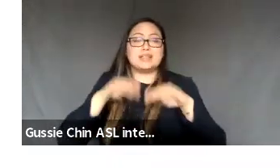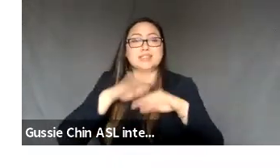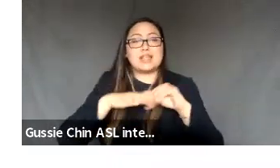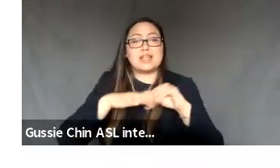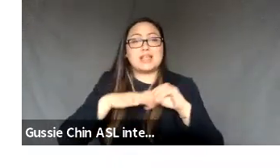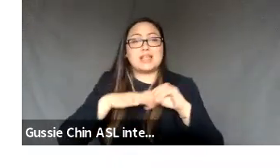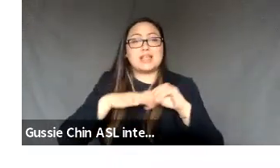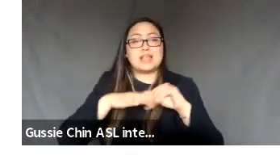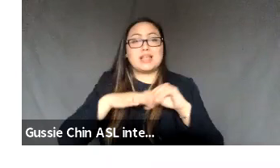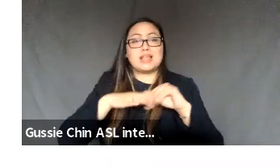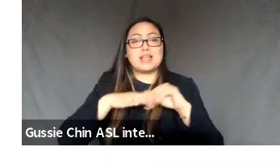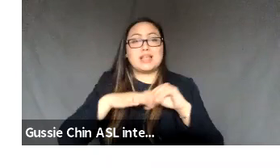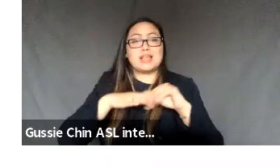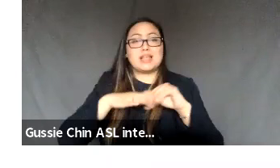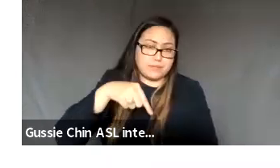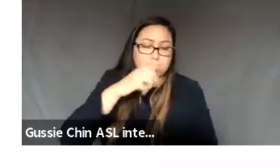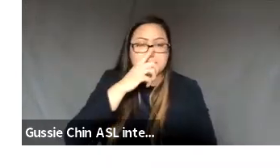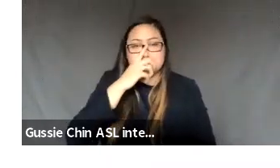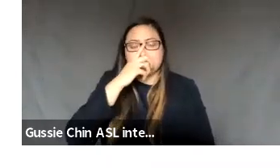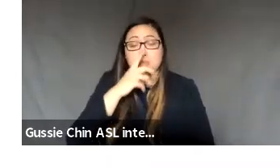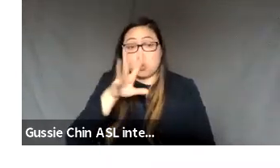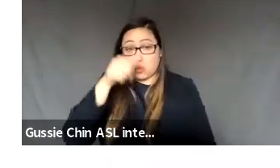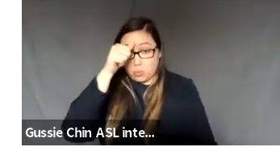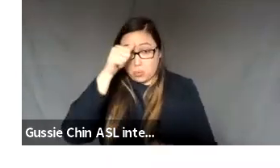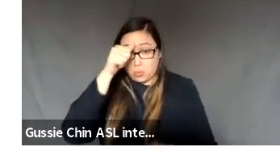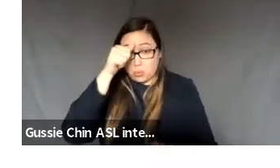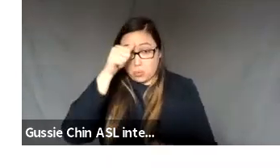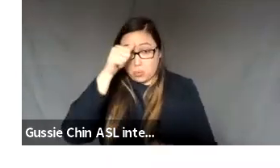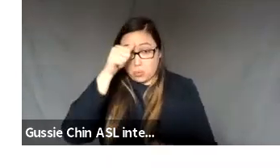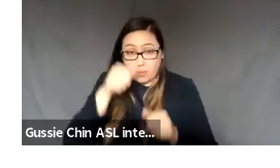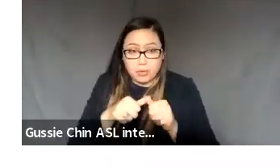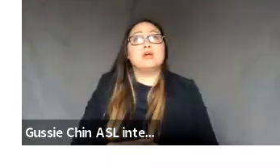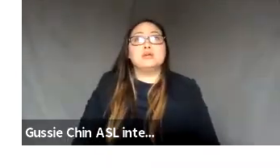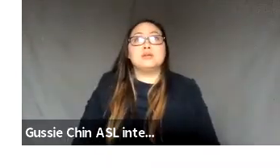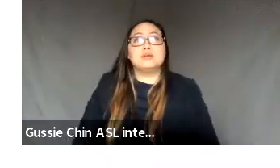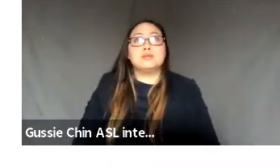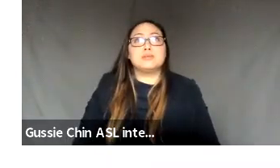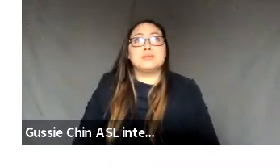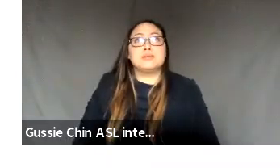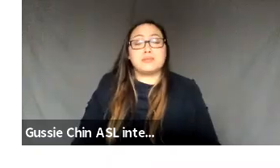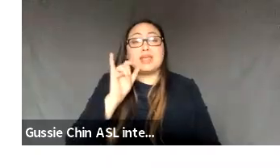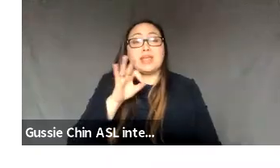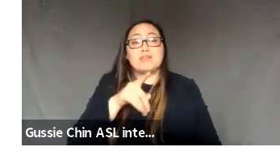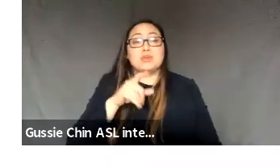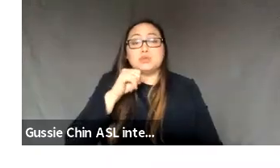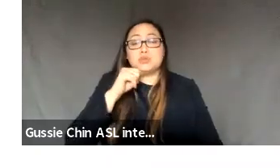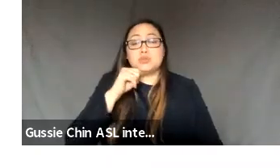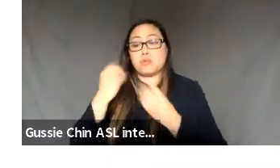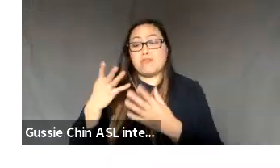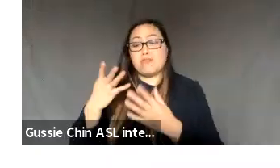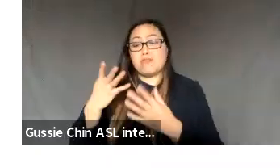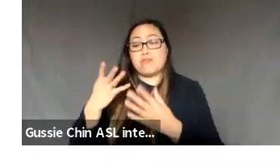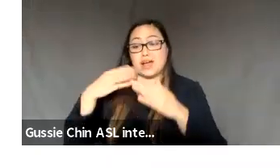floor. Now remember, if you do that, that means that the building can only provide